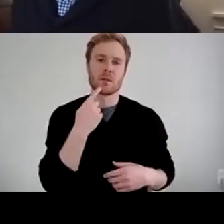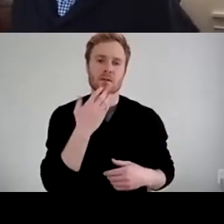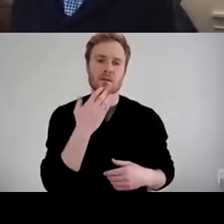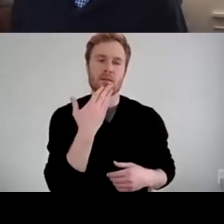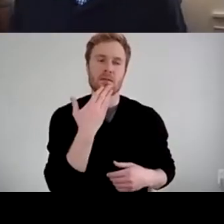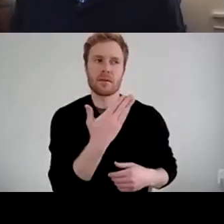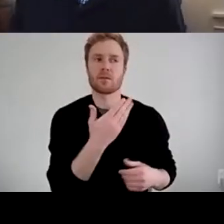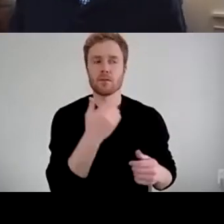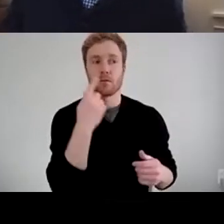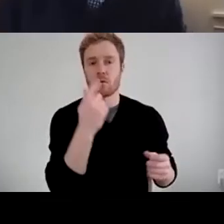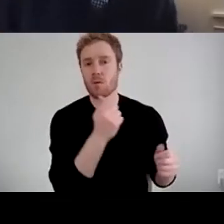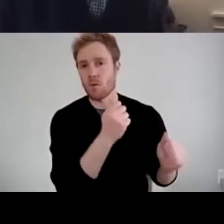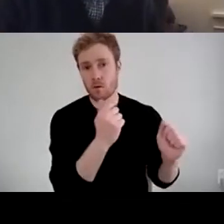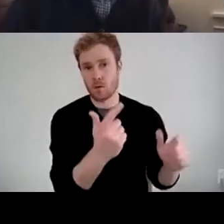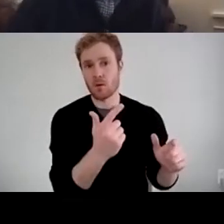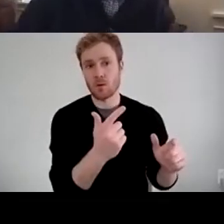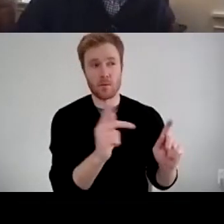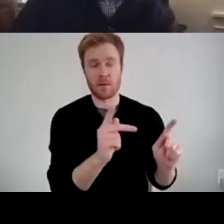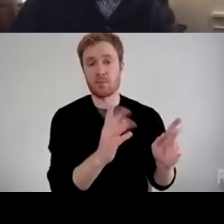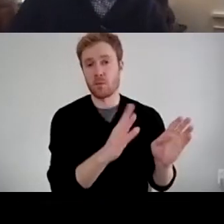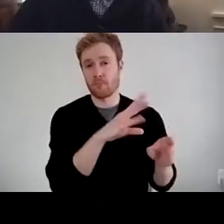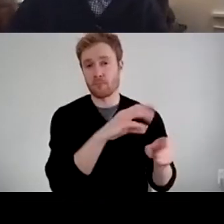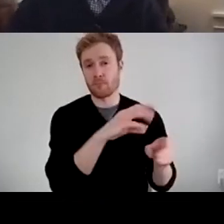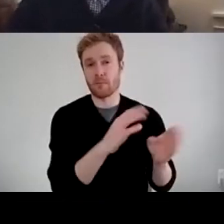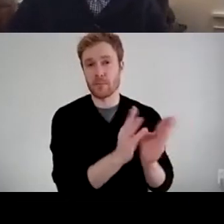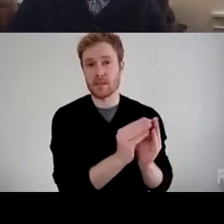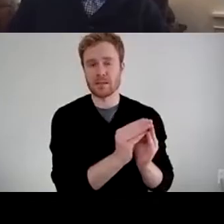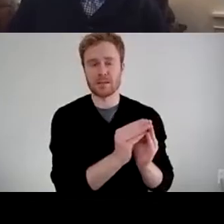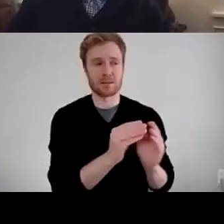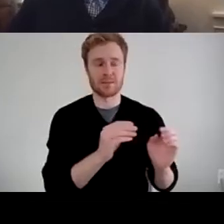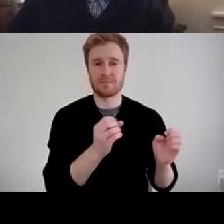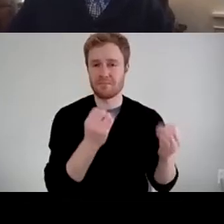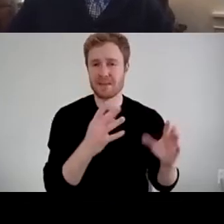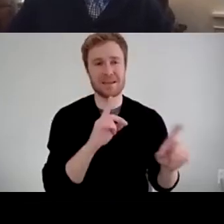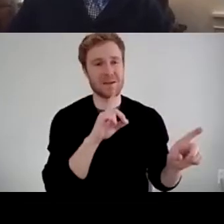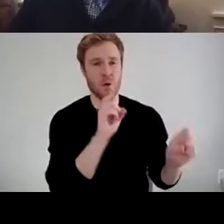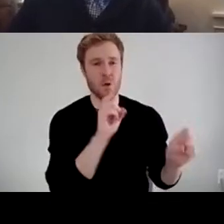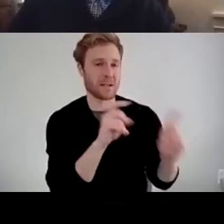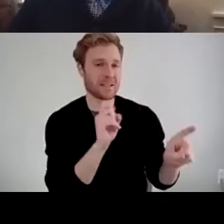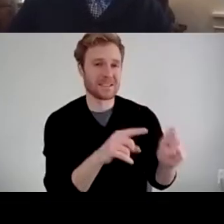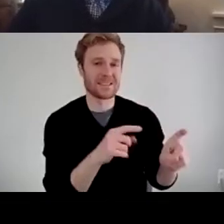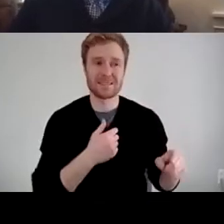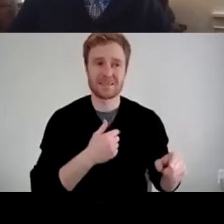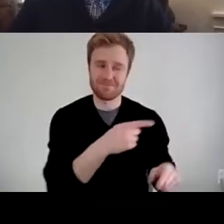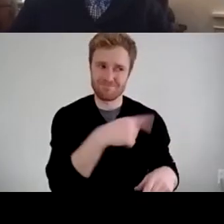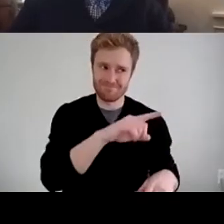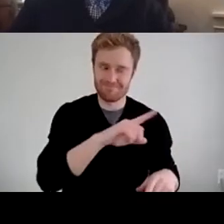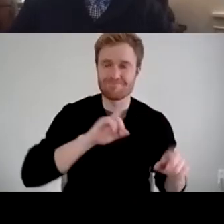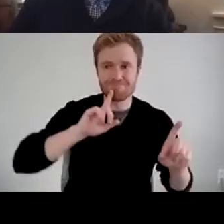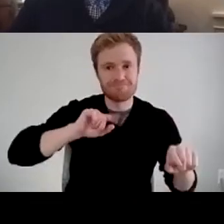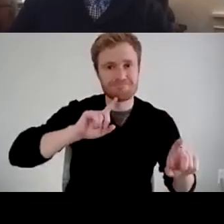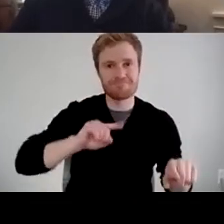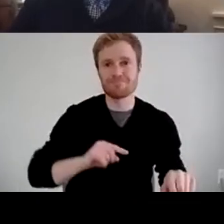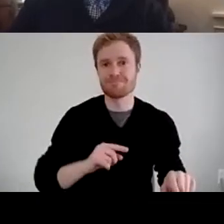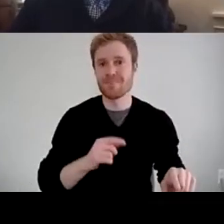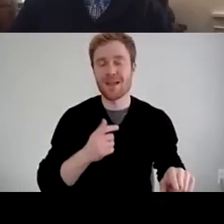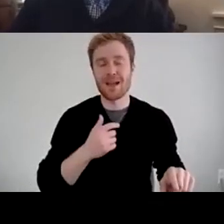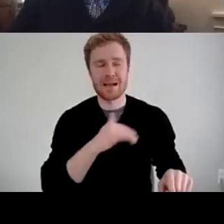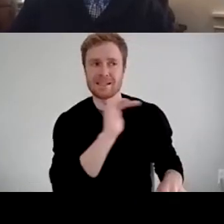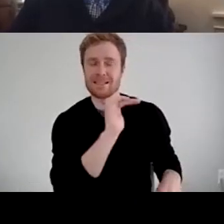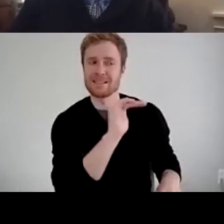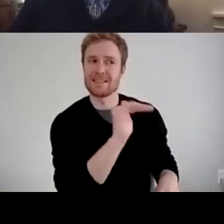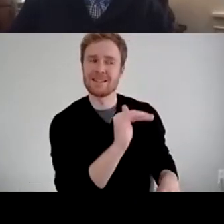briefing with any members of the administration of the various departments and with the board of